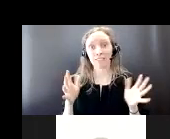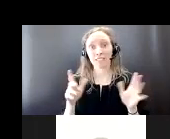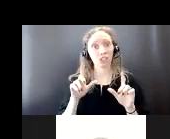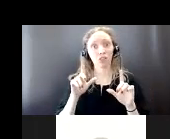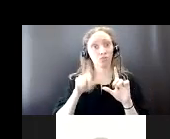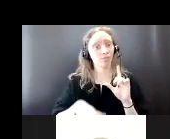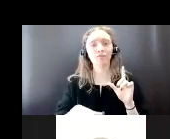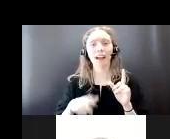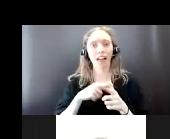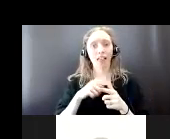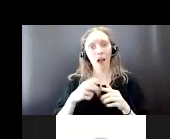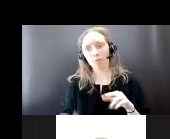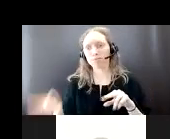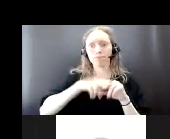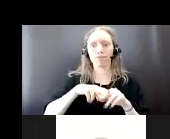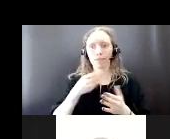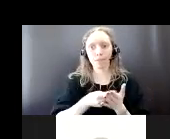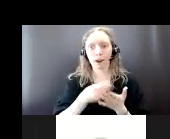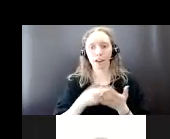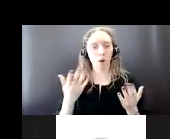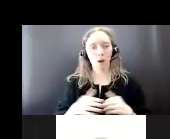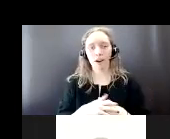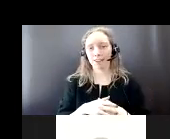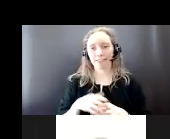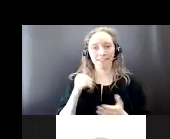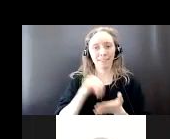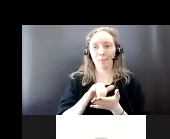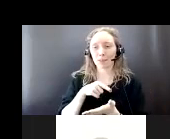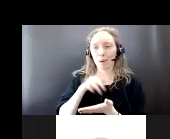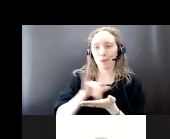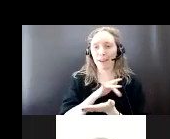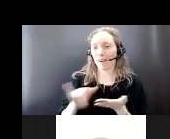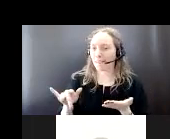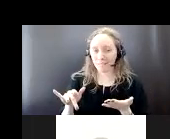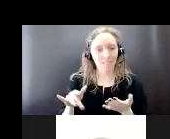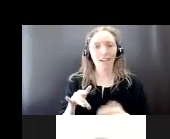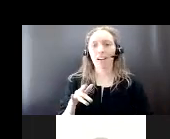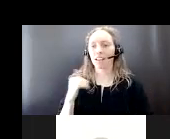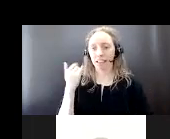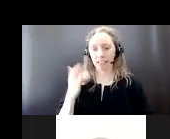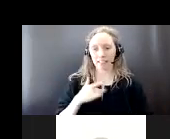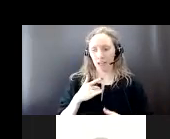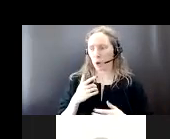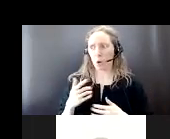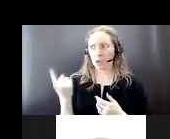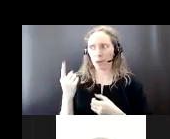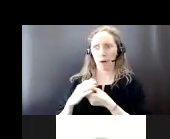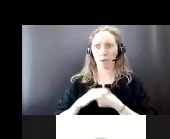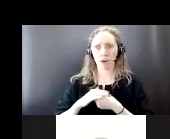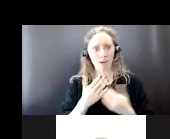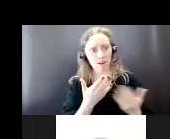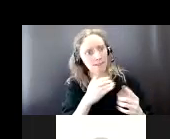into signing a contract, always do your research, do your due diligence, contact the Canadian Anti-Fraud Centre, contact